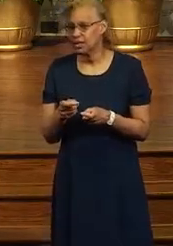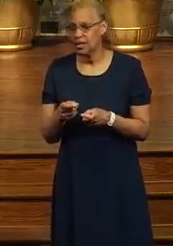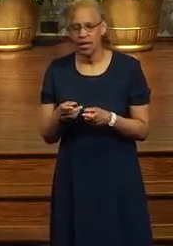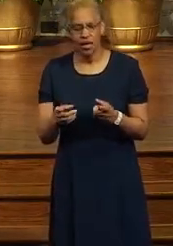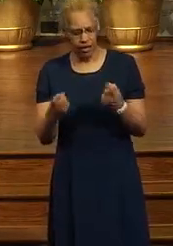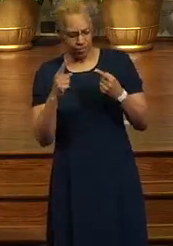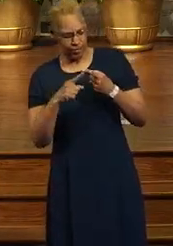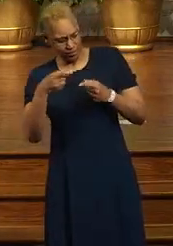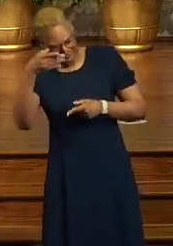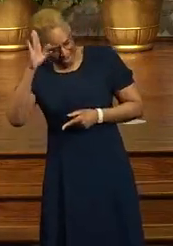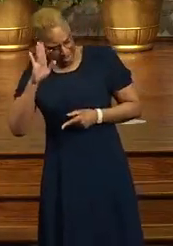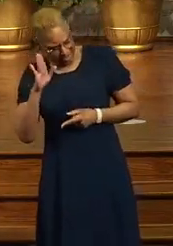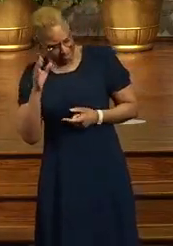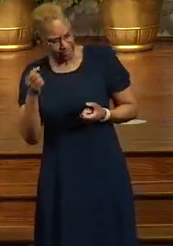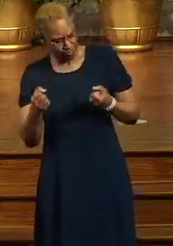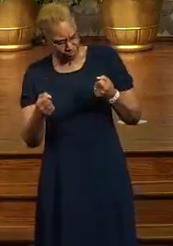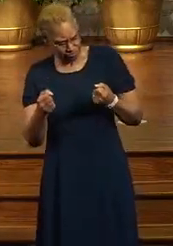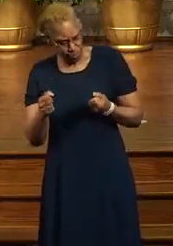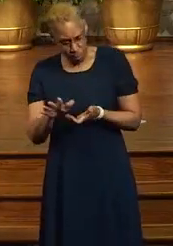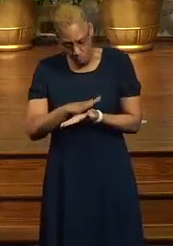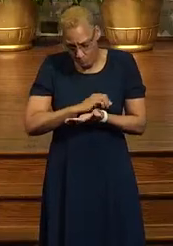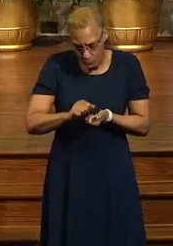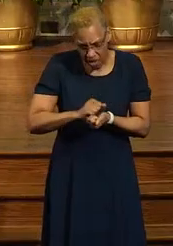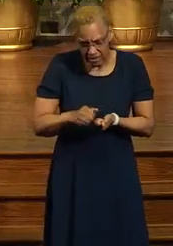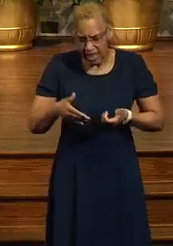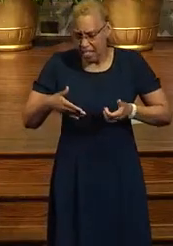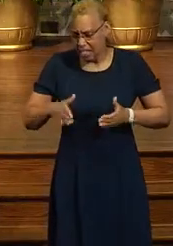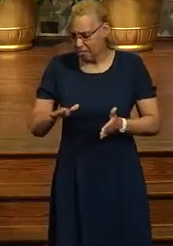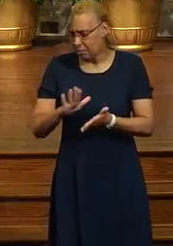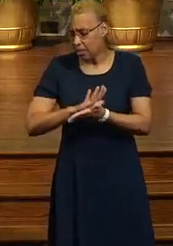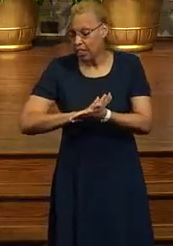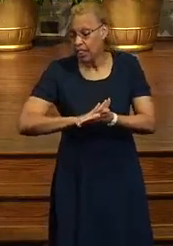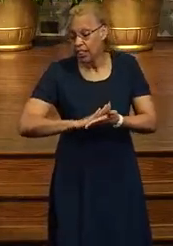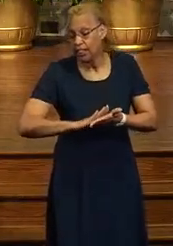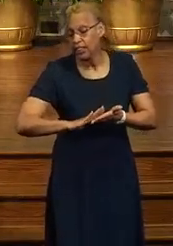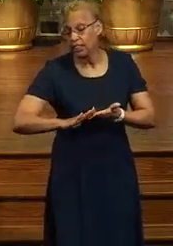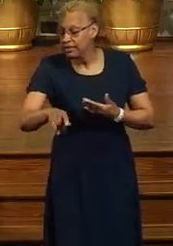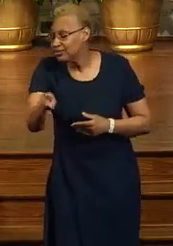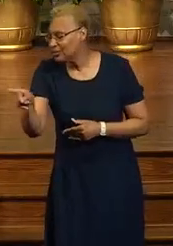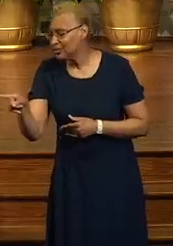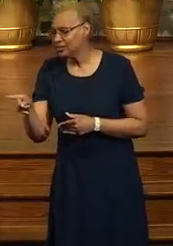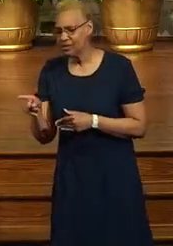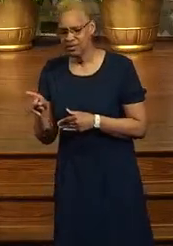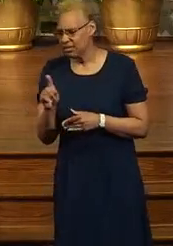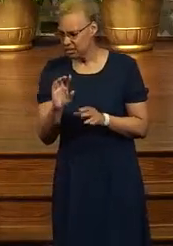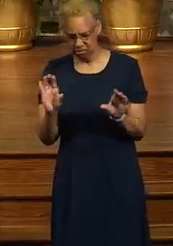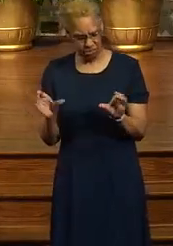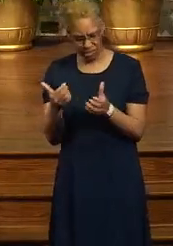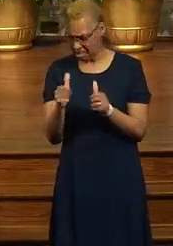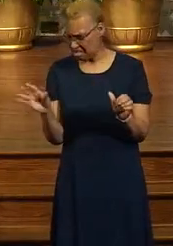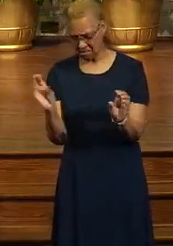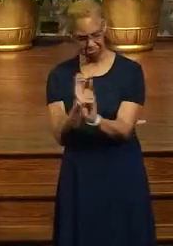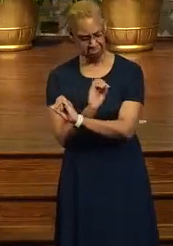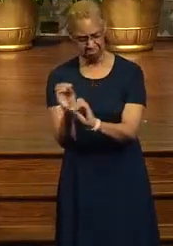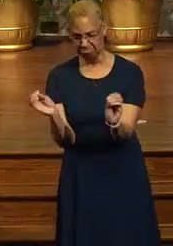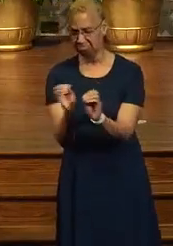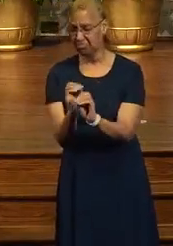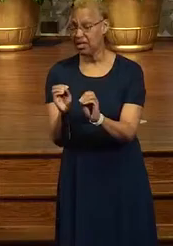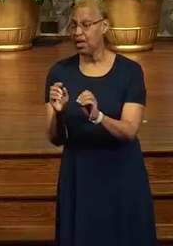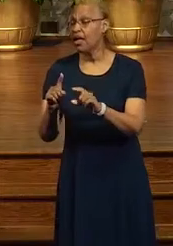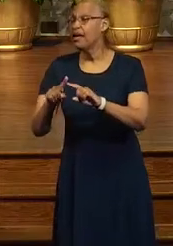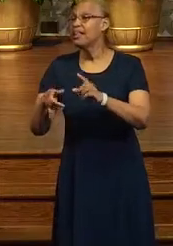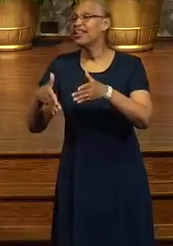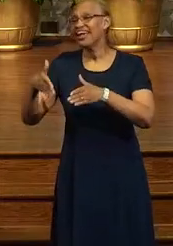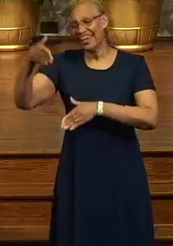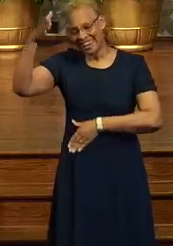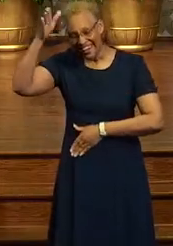wash. Let me clean you up. You don't have to do anything, but let God have